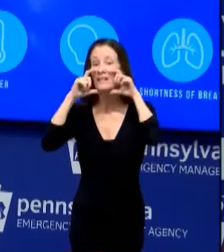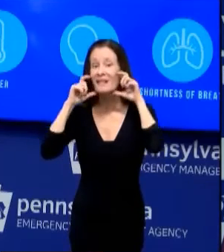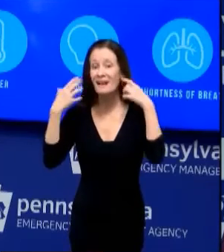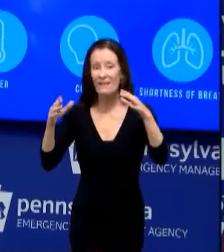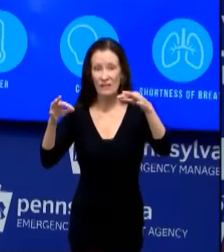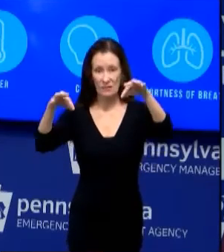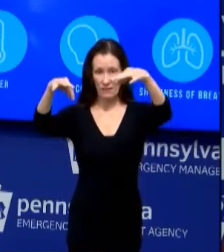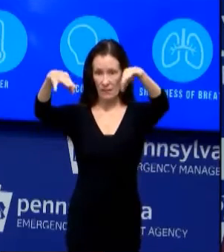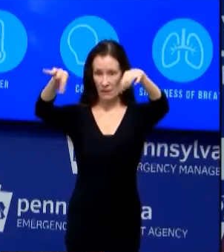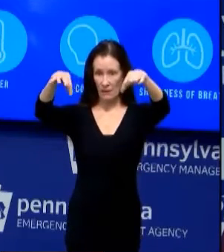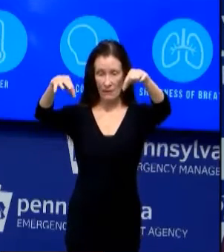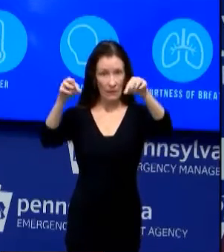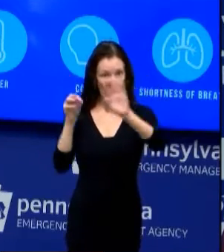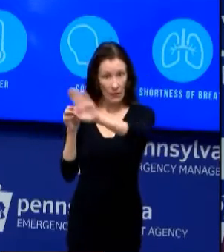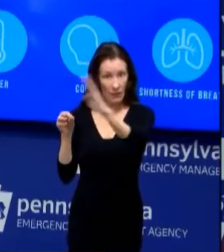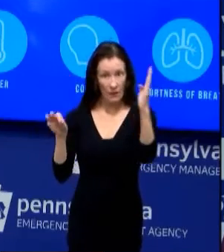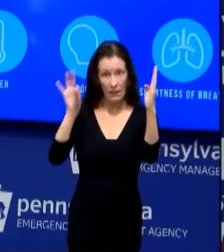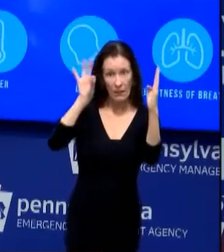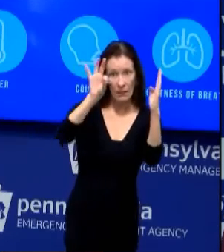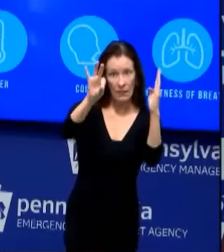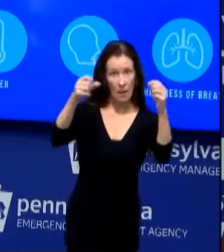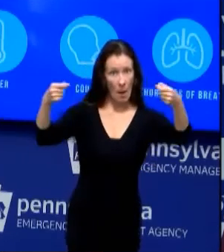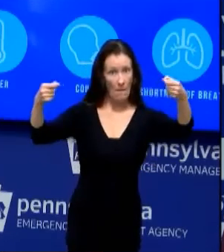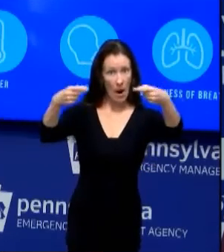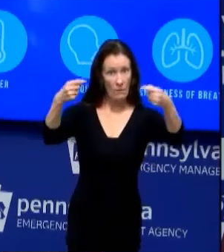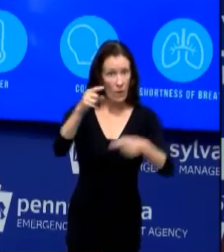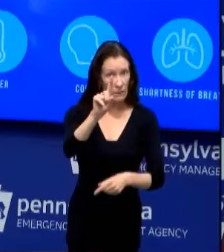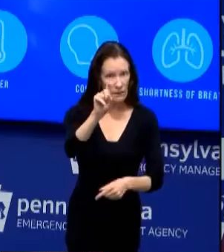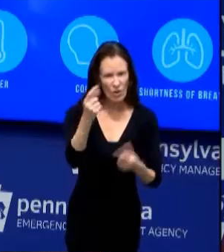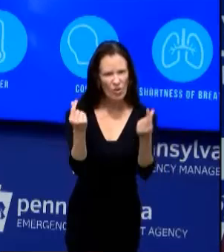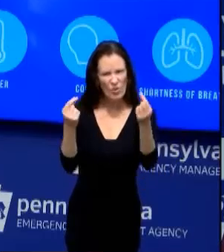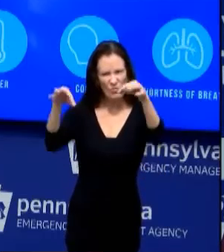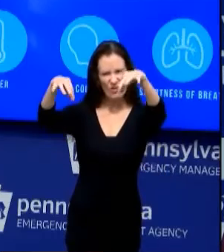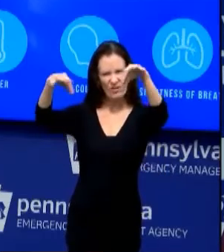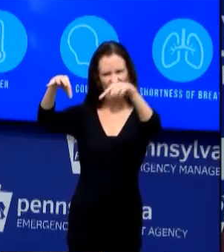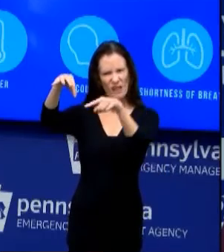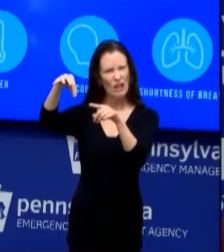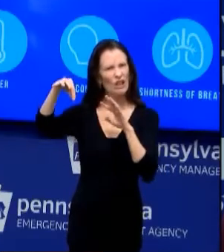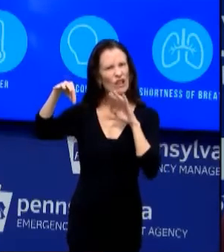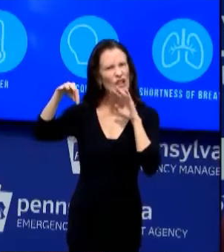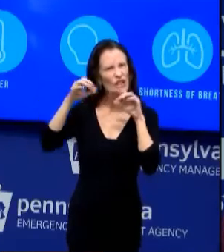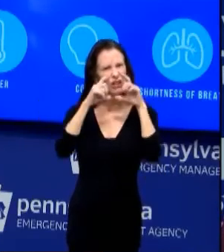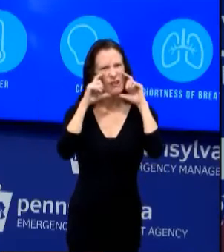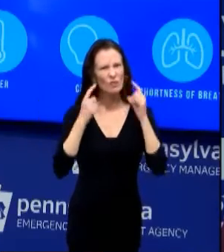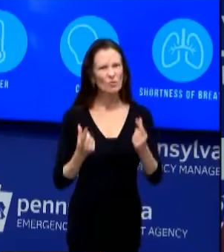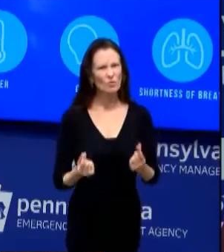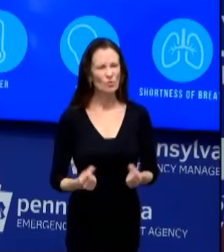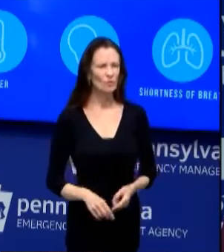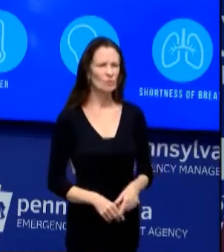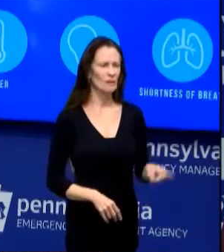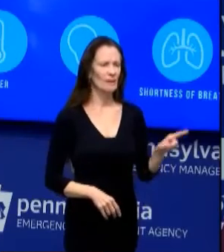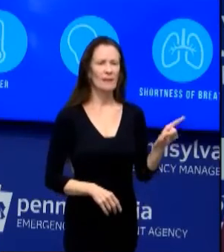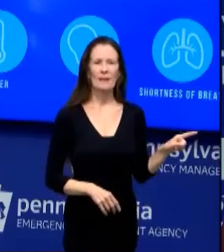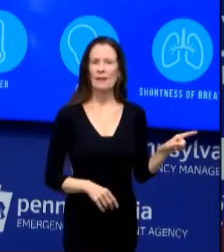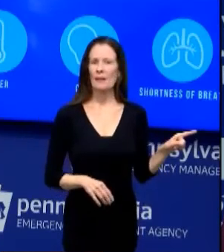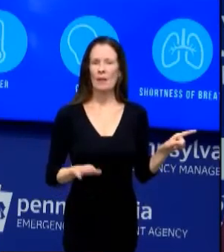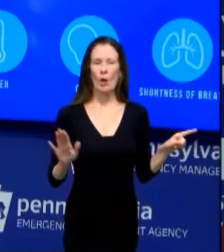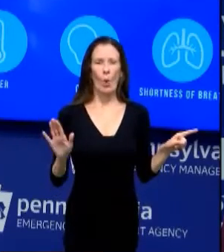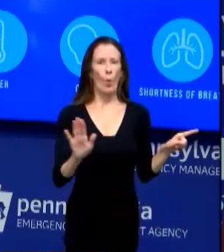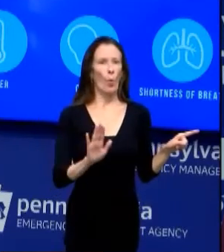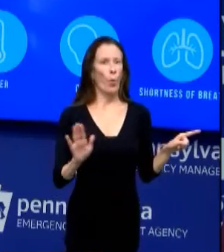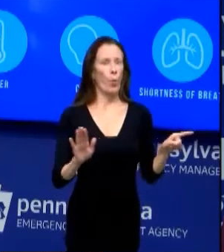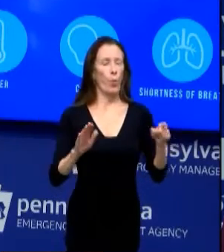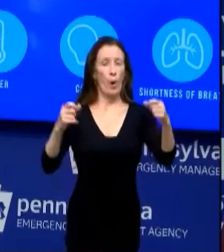be challenging for cotton masks, and some of the masks have like a metal nose tip, and that would be very dangerous in a